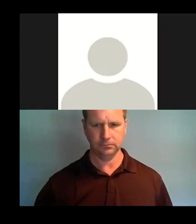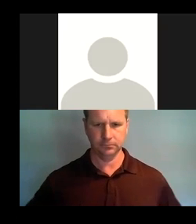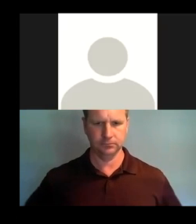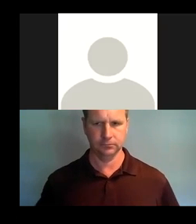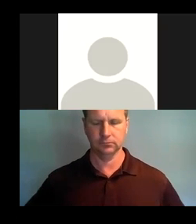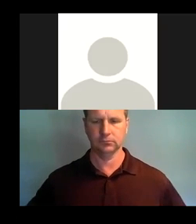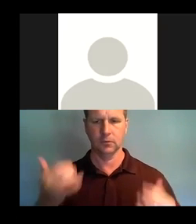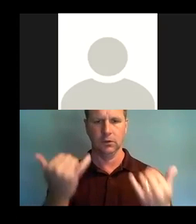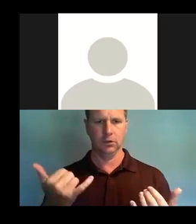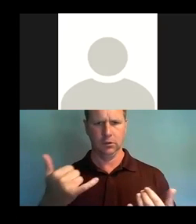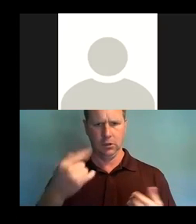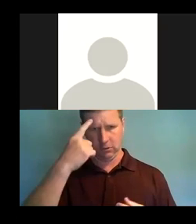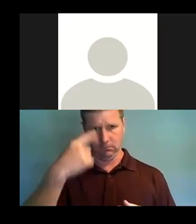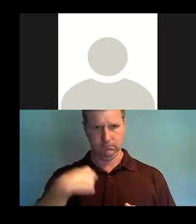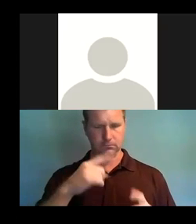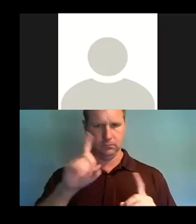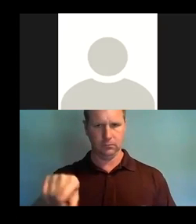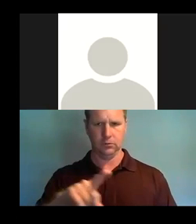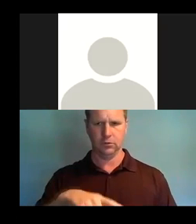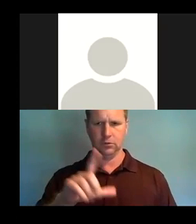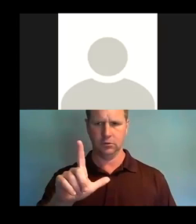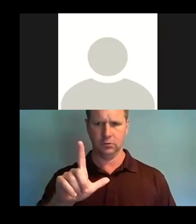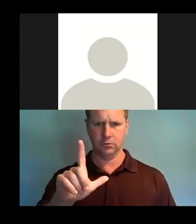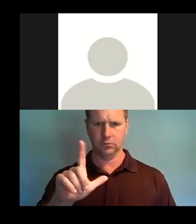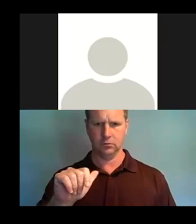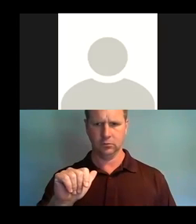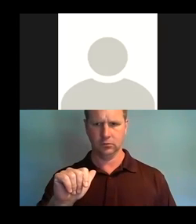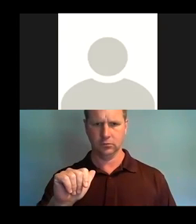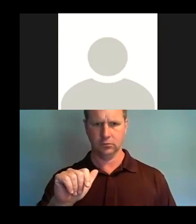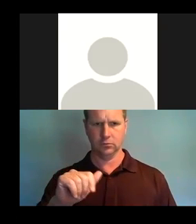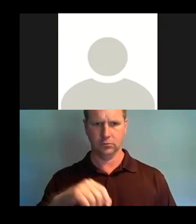So now I think we go to Larmer. Yep.